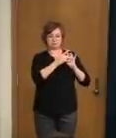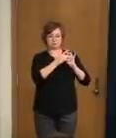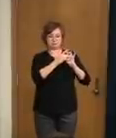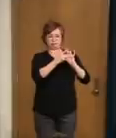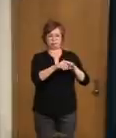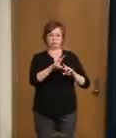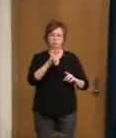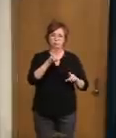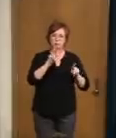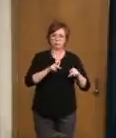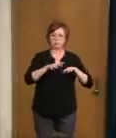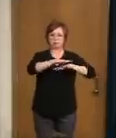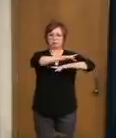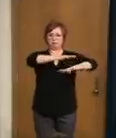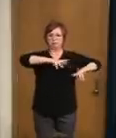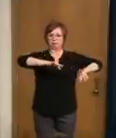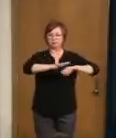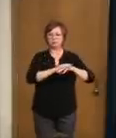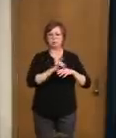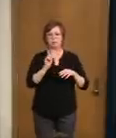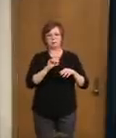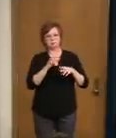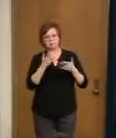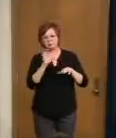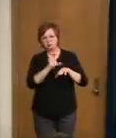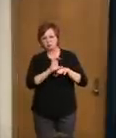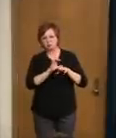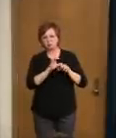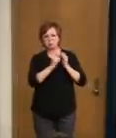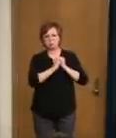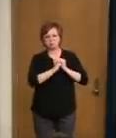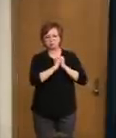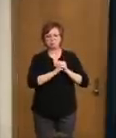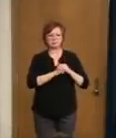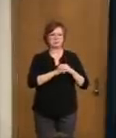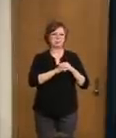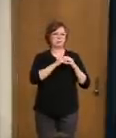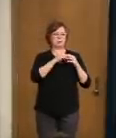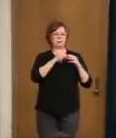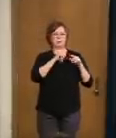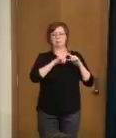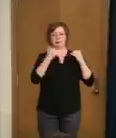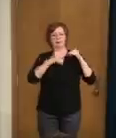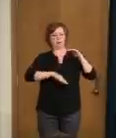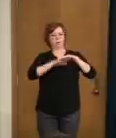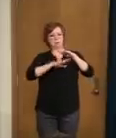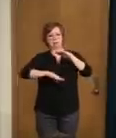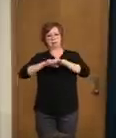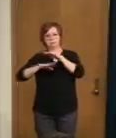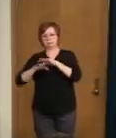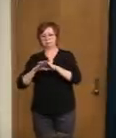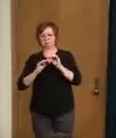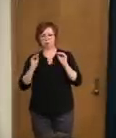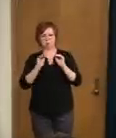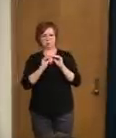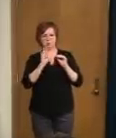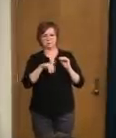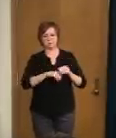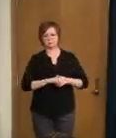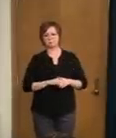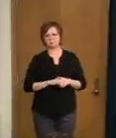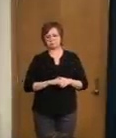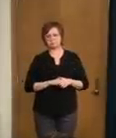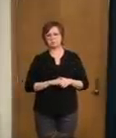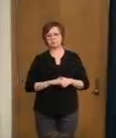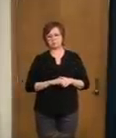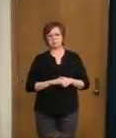having large gatherings. Worship services are capped at 10. Receptions without food are capped at 10. So that is positive, and we really need to